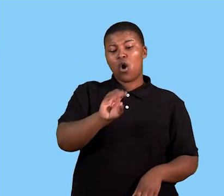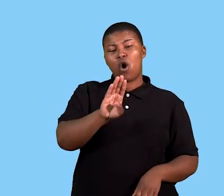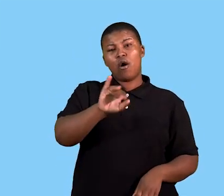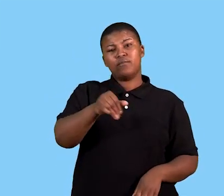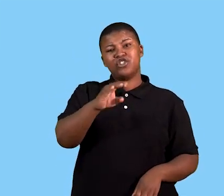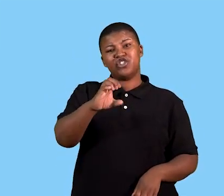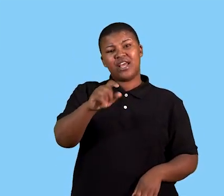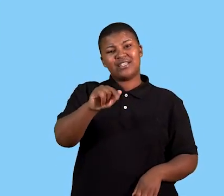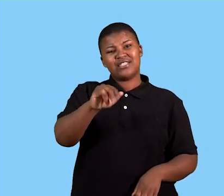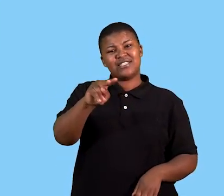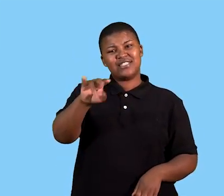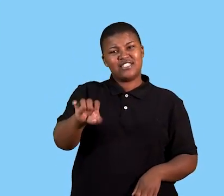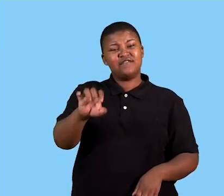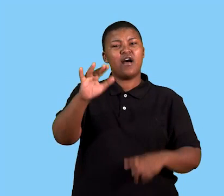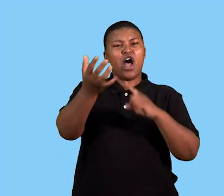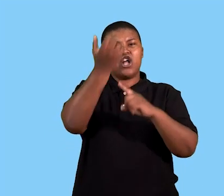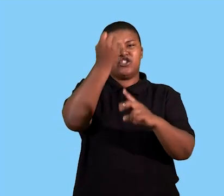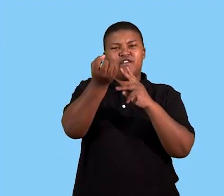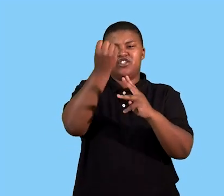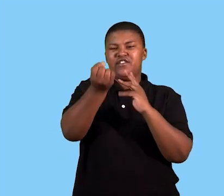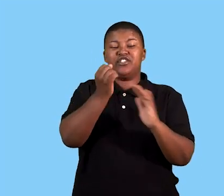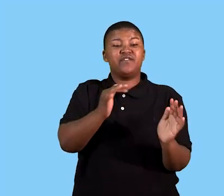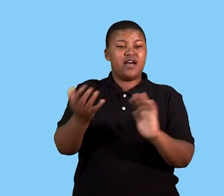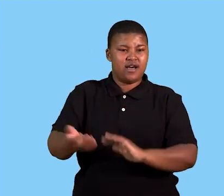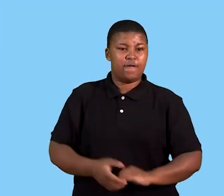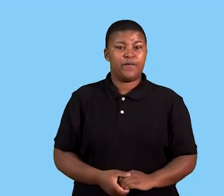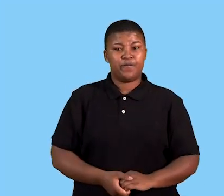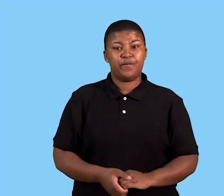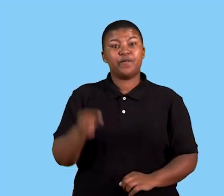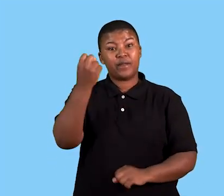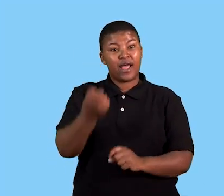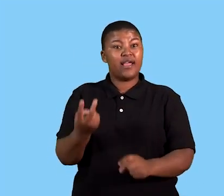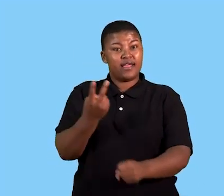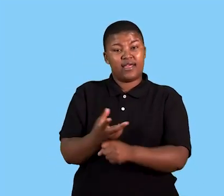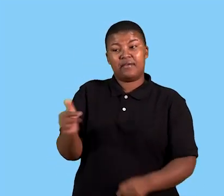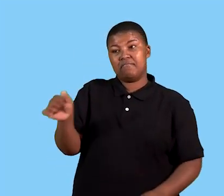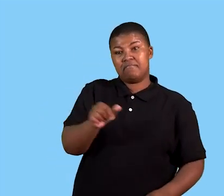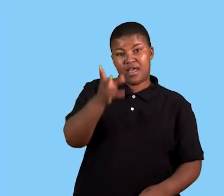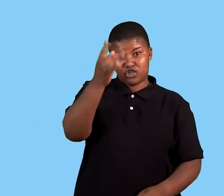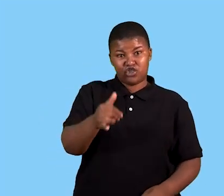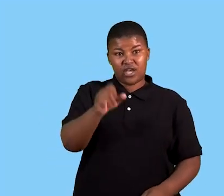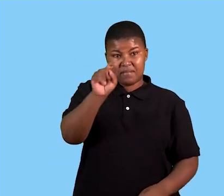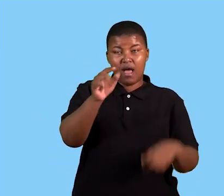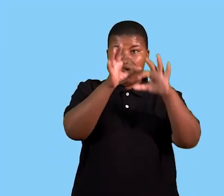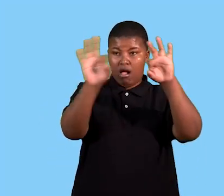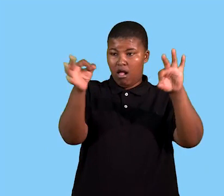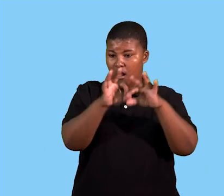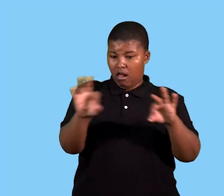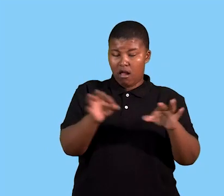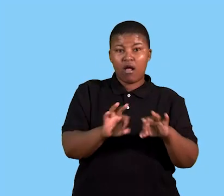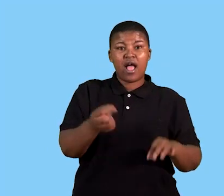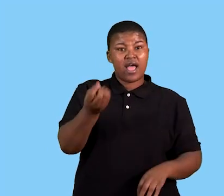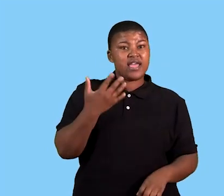these goals. So when we take a look again at Sandra's business and these statements they gave us, we will then see